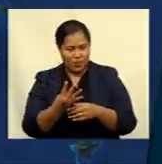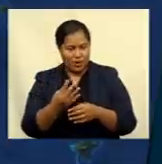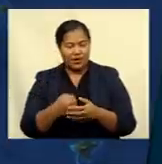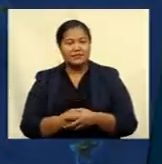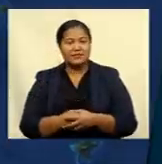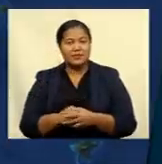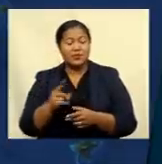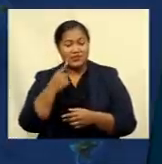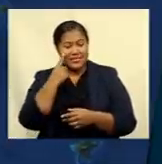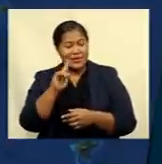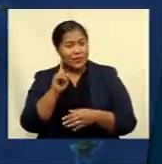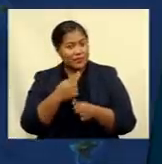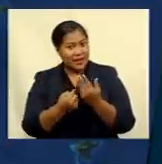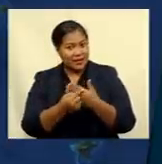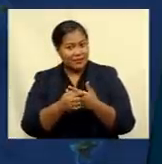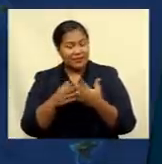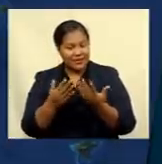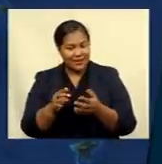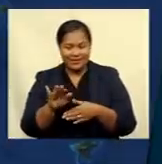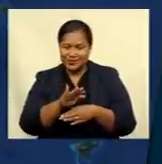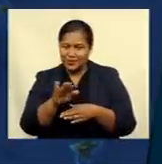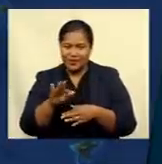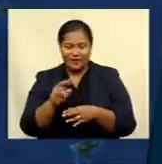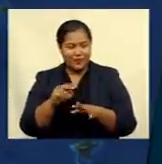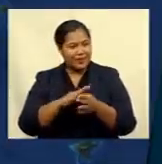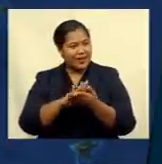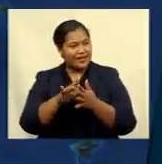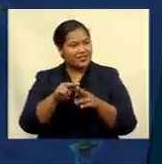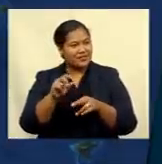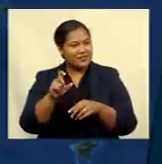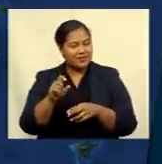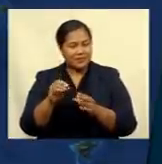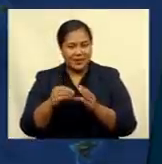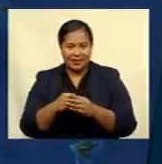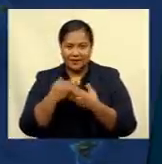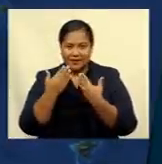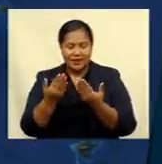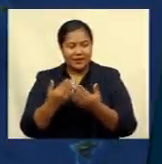how that turns out, but for now, that's all from your HFC Bank. Vinaka.